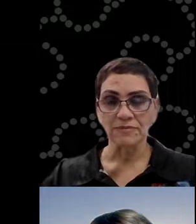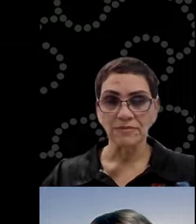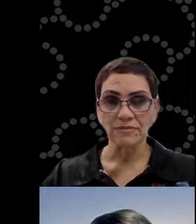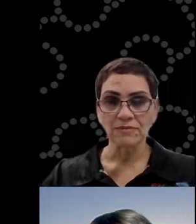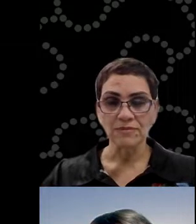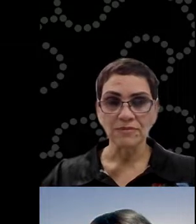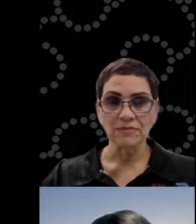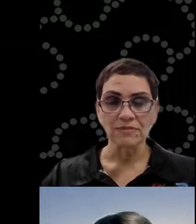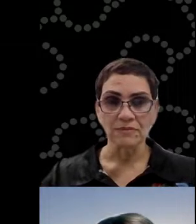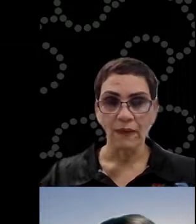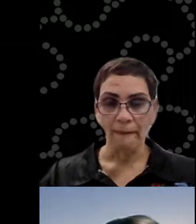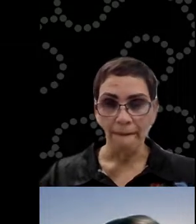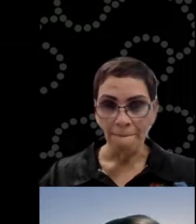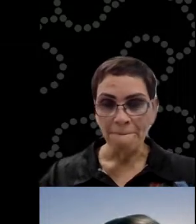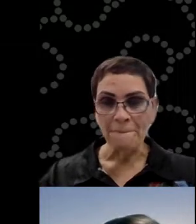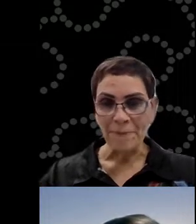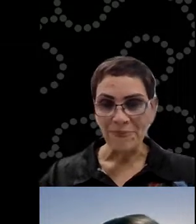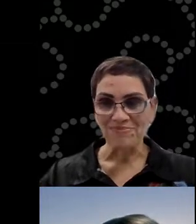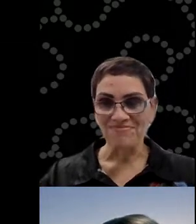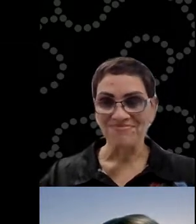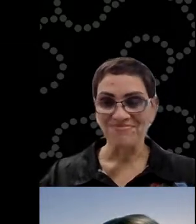practice. Thank